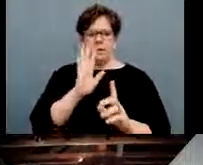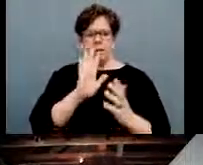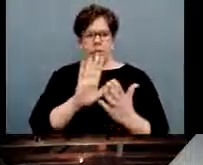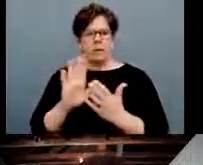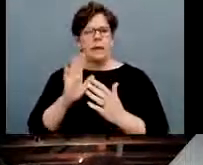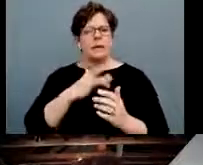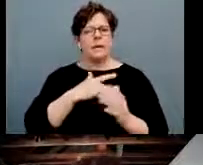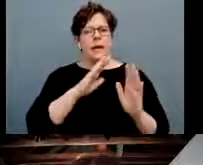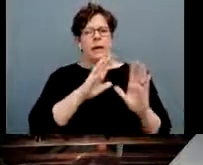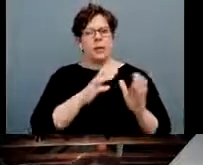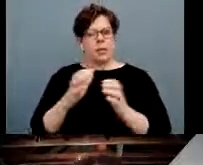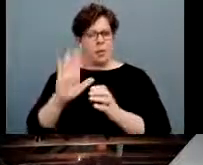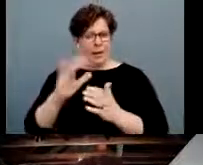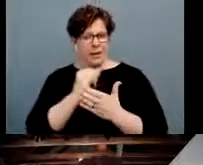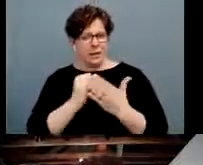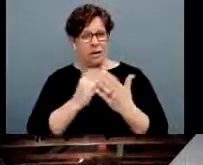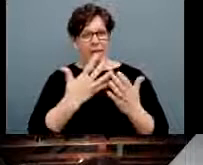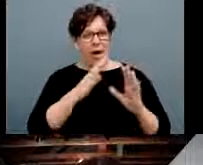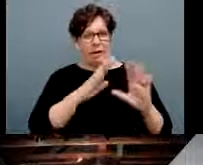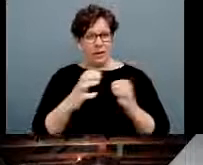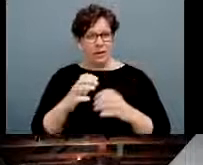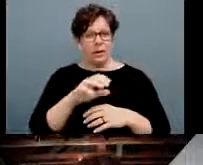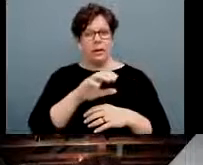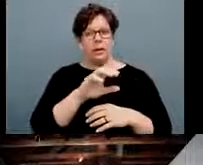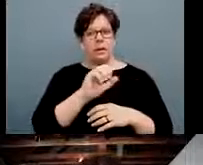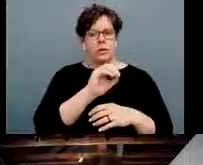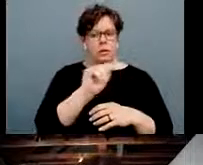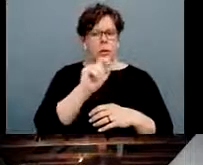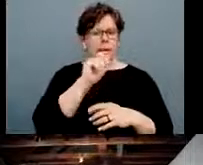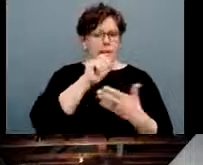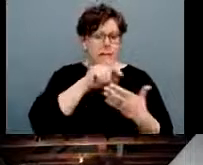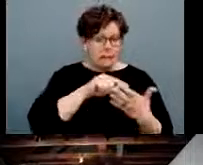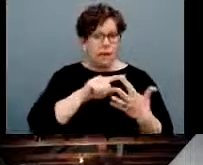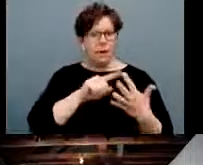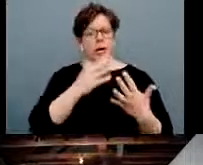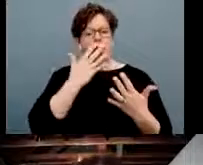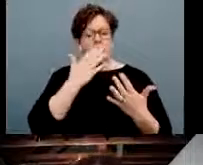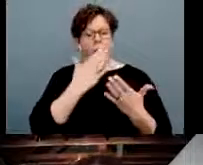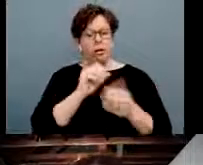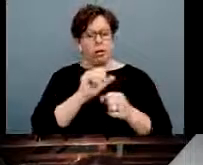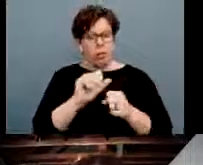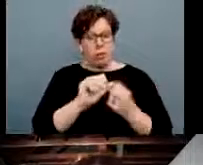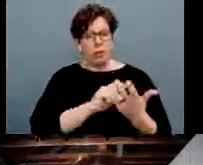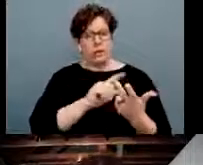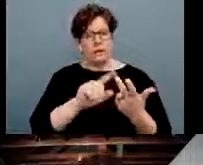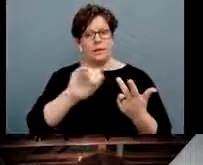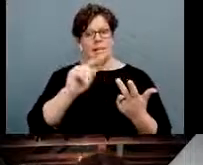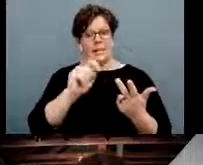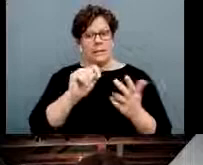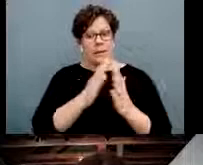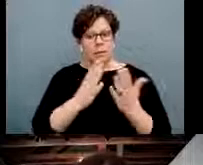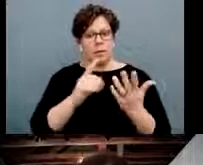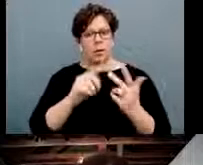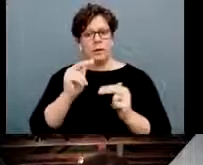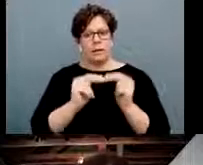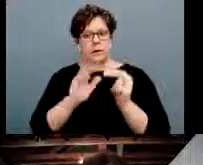into 5 categories: soot and spit, color works, handmade books, text works, and constructions.